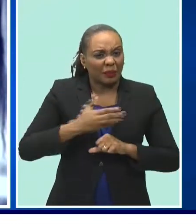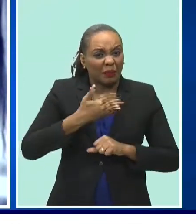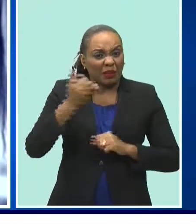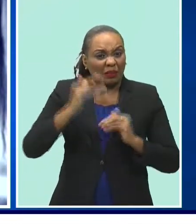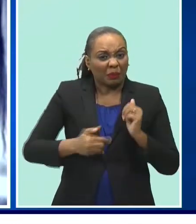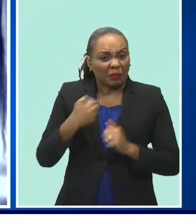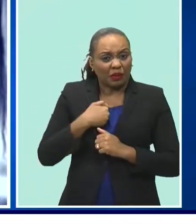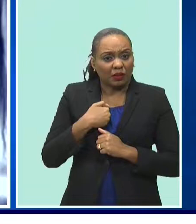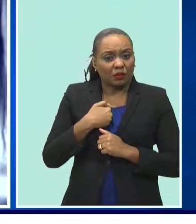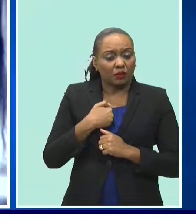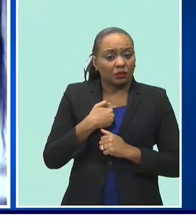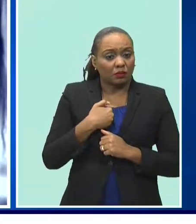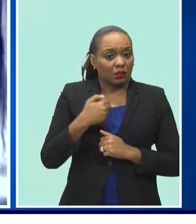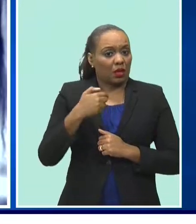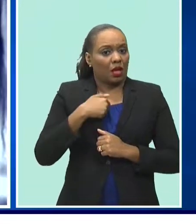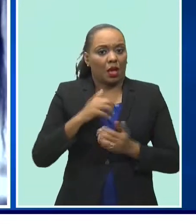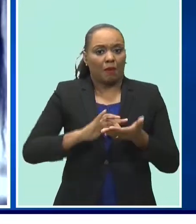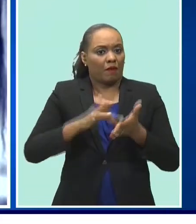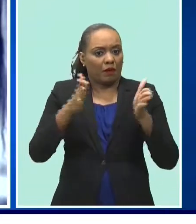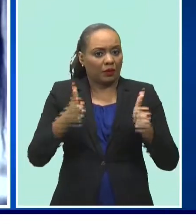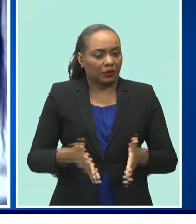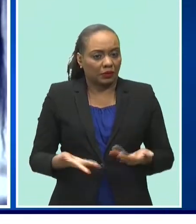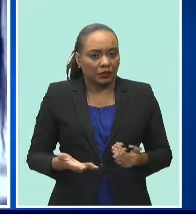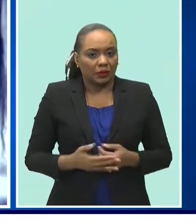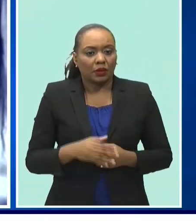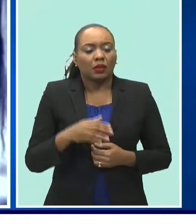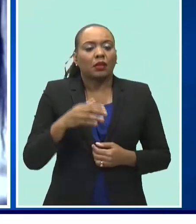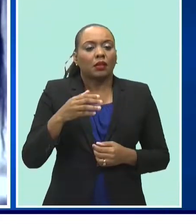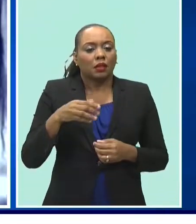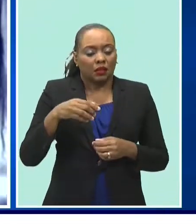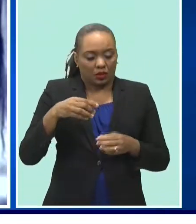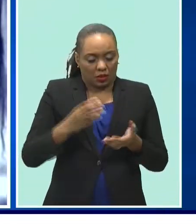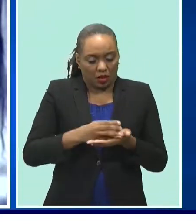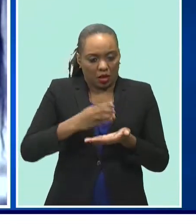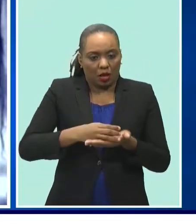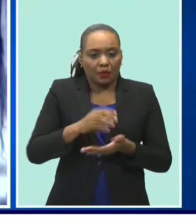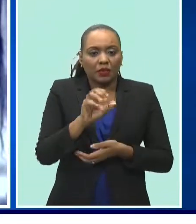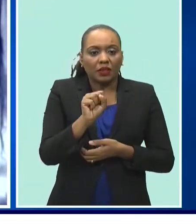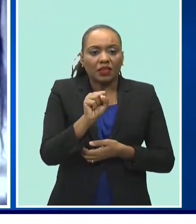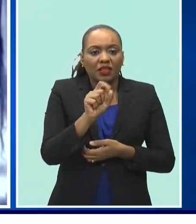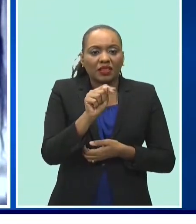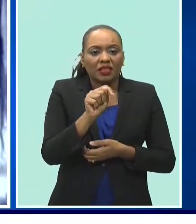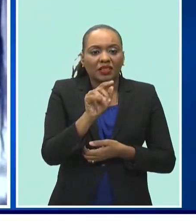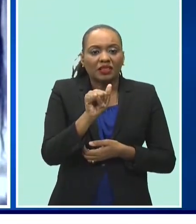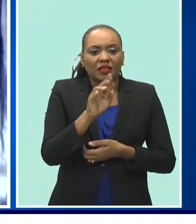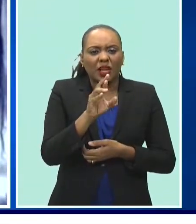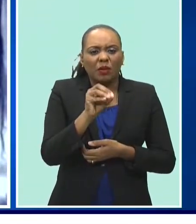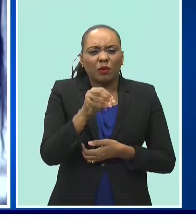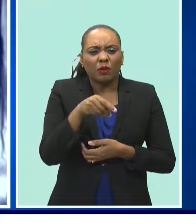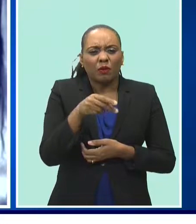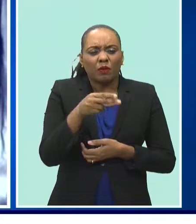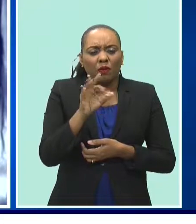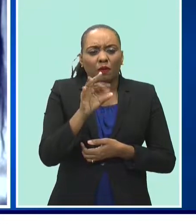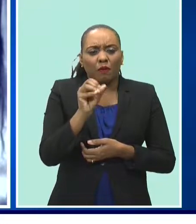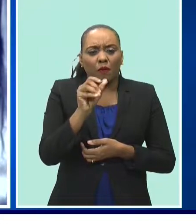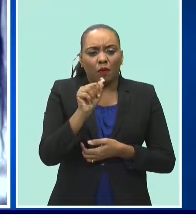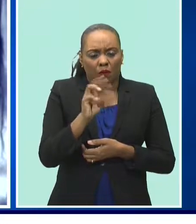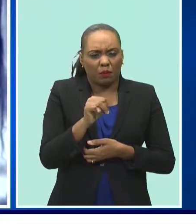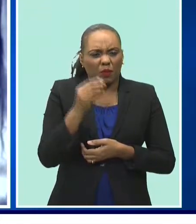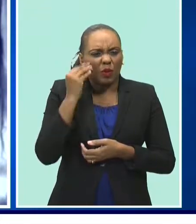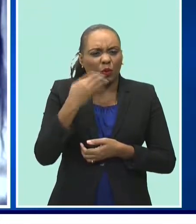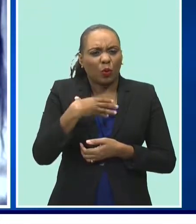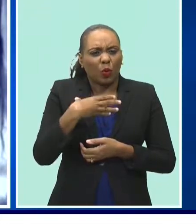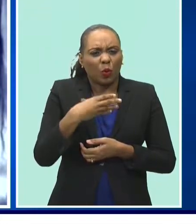pharmacist. The styrofoam is allowed the seepage of styrene to infuse the final